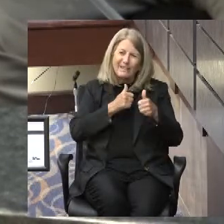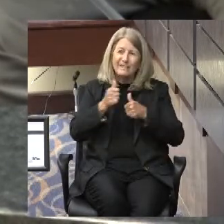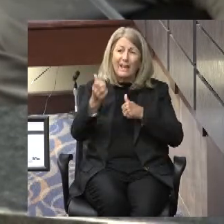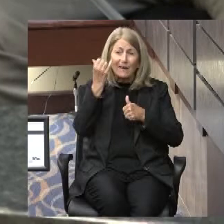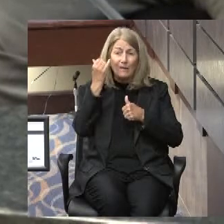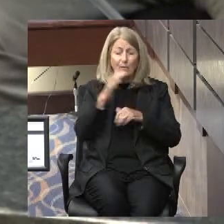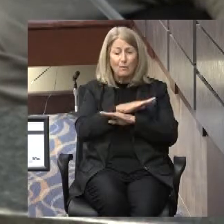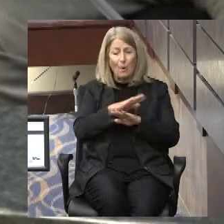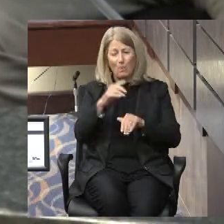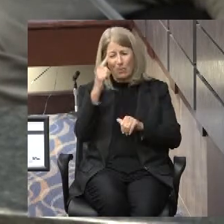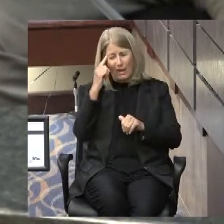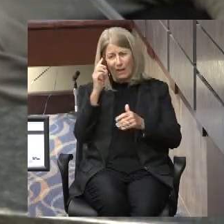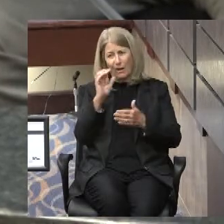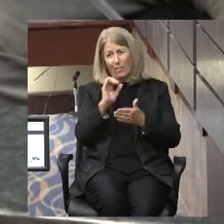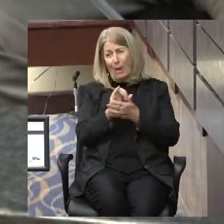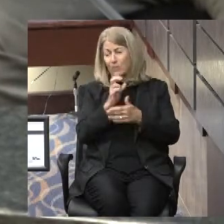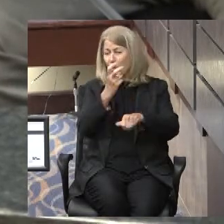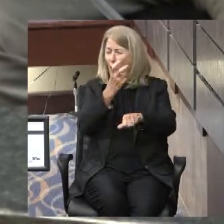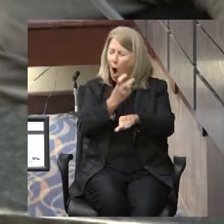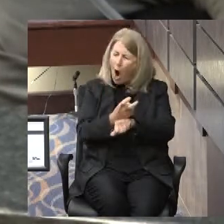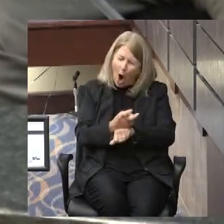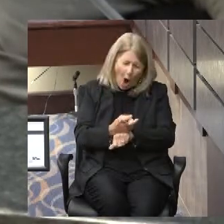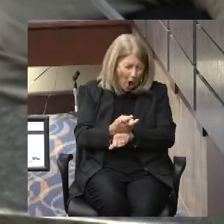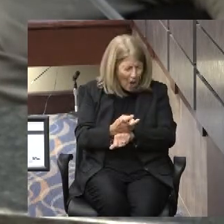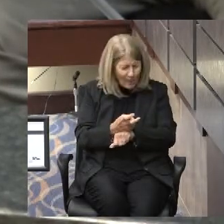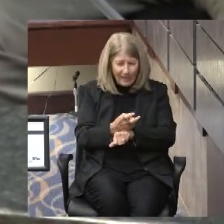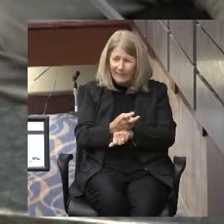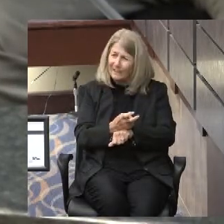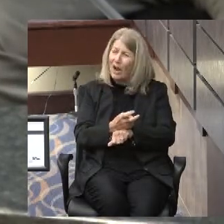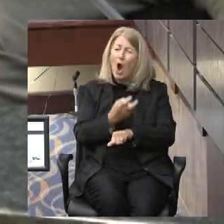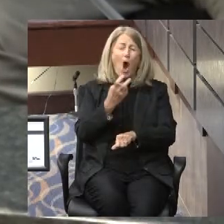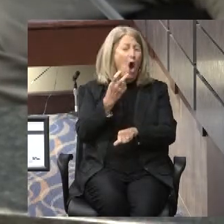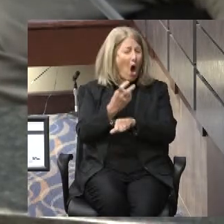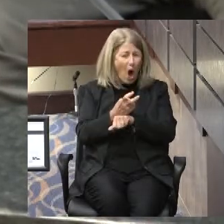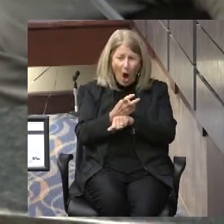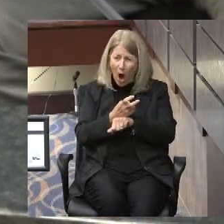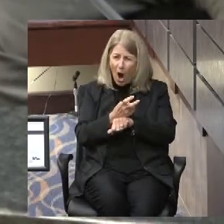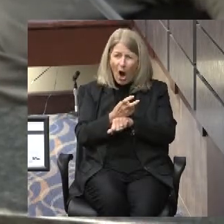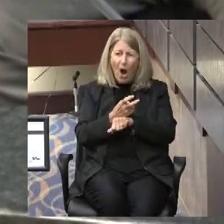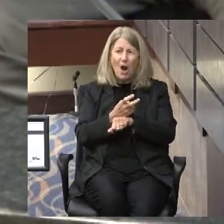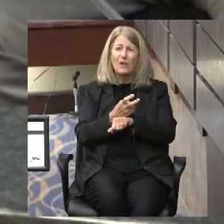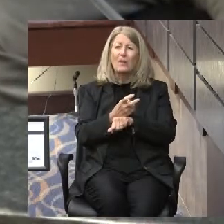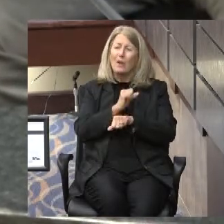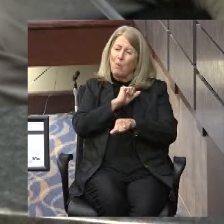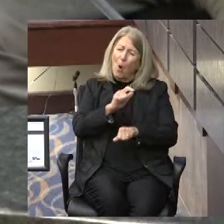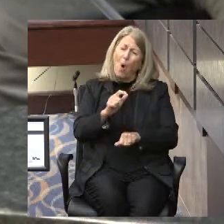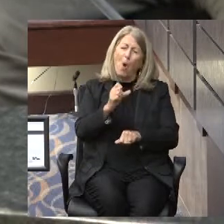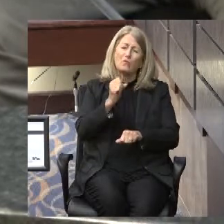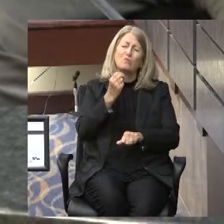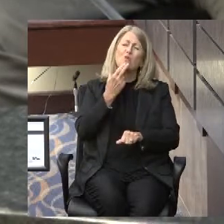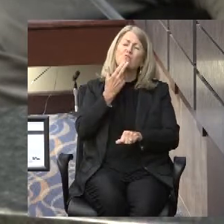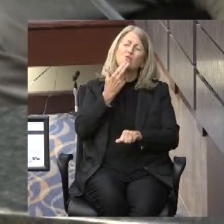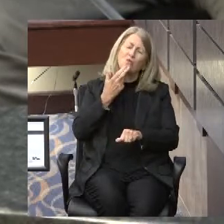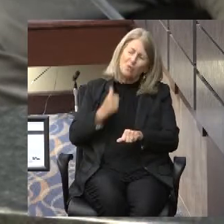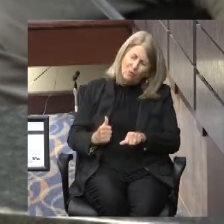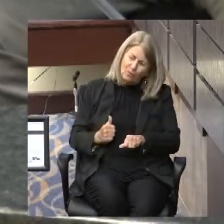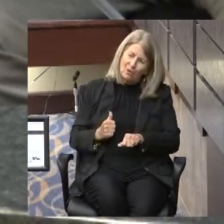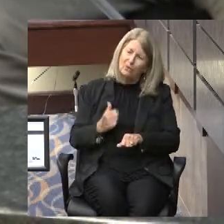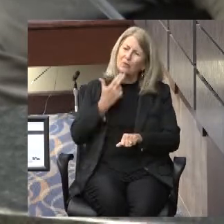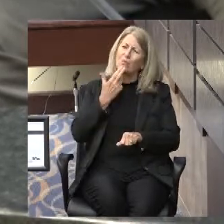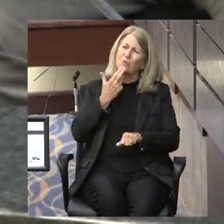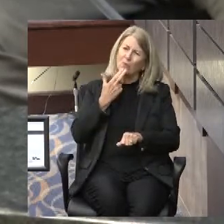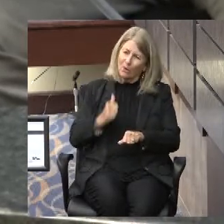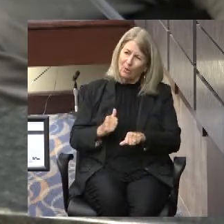don't think that was hard, it was hard, because they were all so cute. They were all so cute,